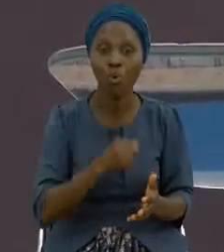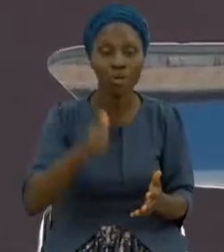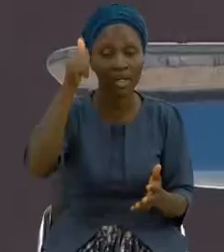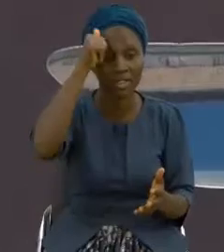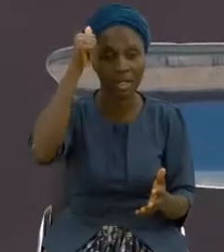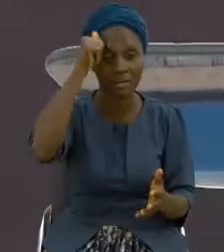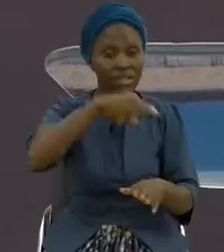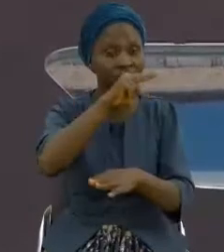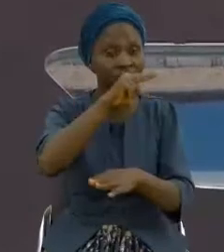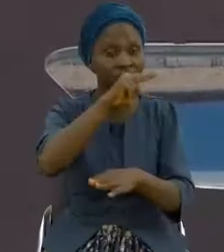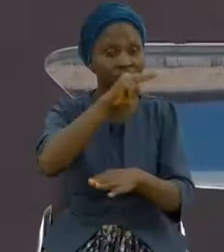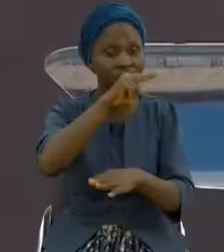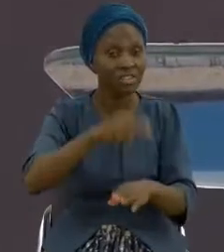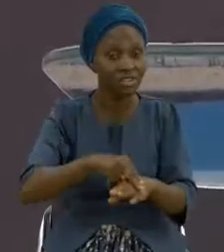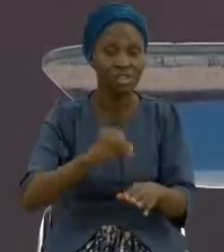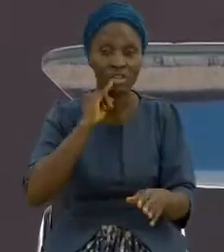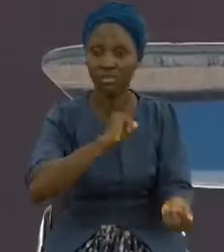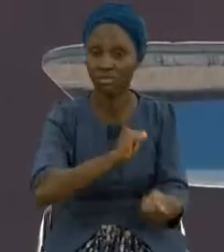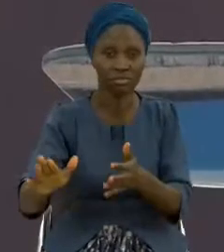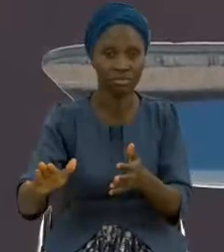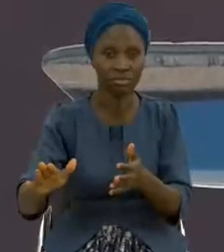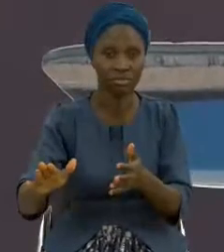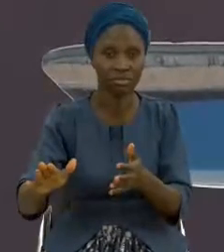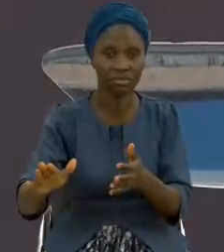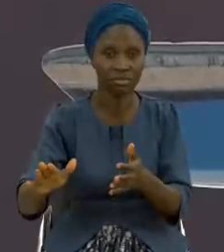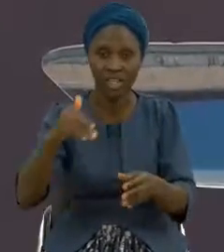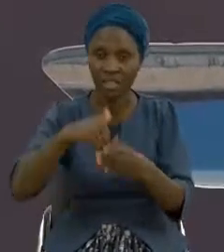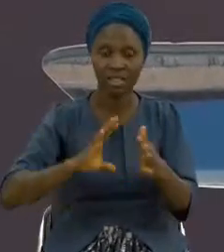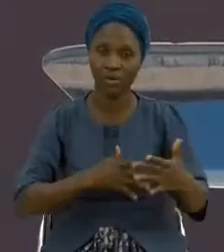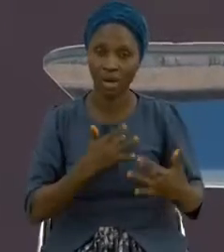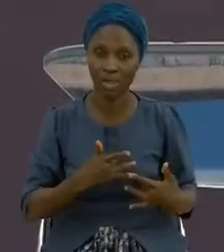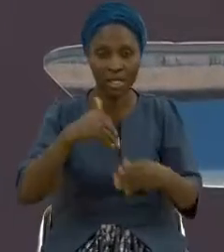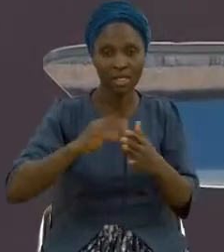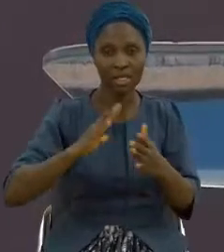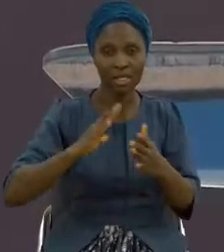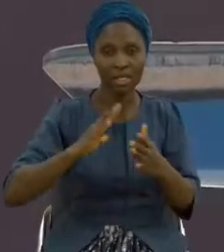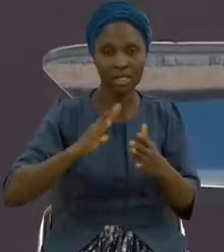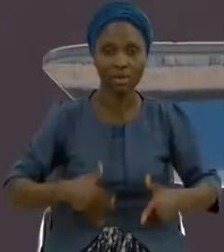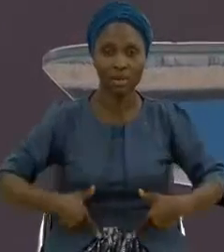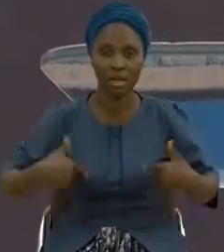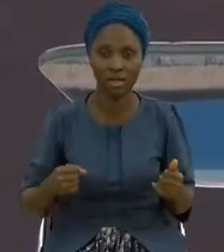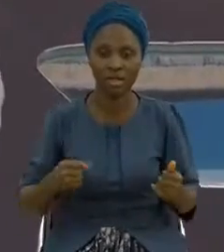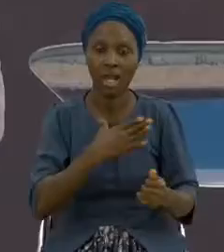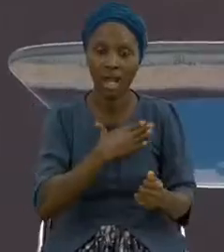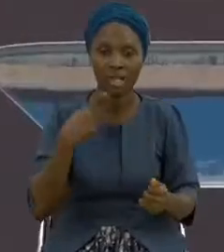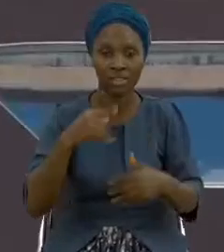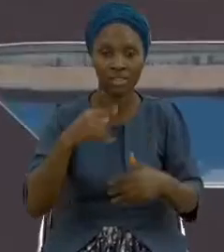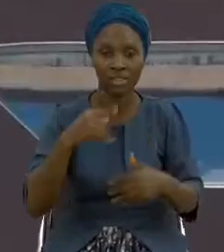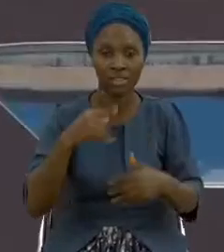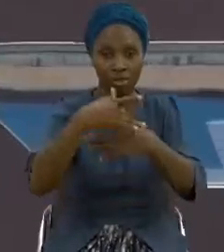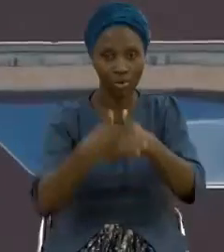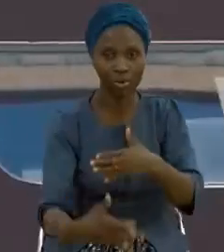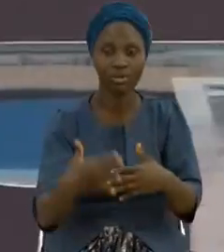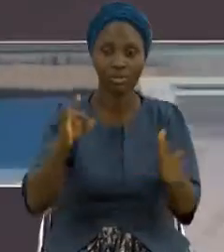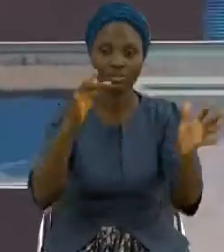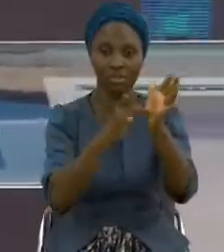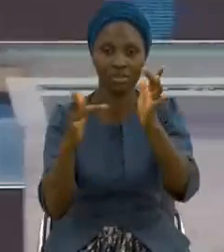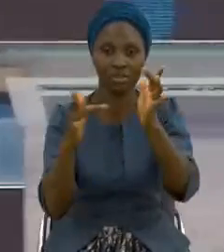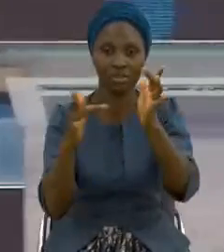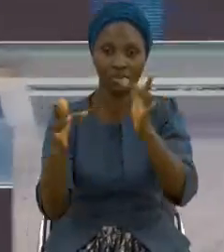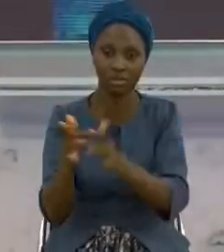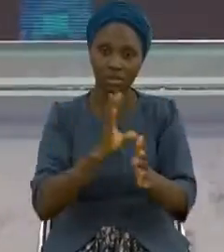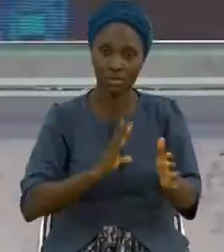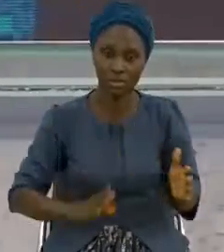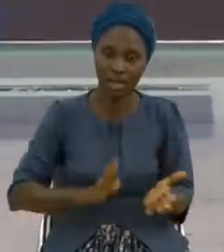our heart, in our lives, and the blood of Jesus Christ cleanses us